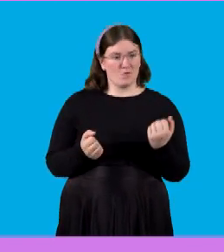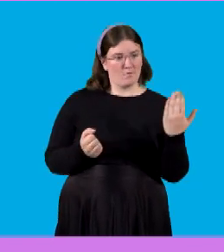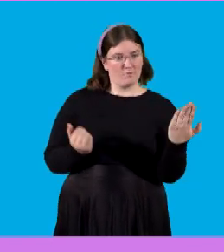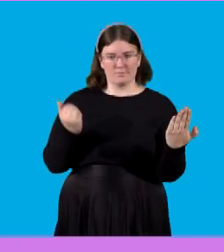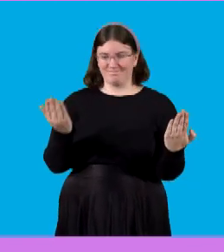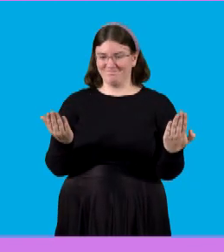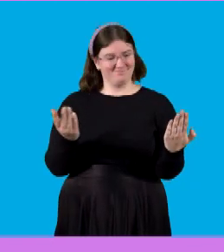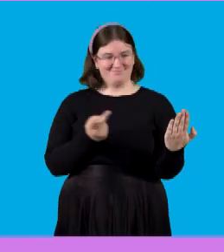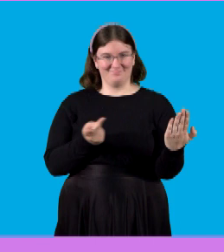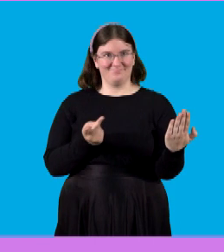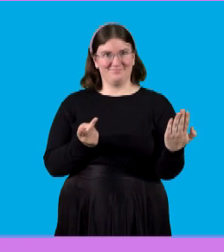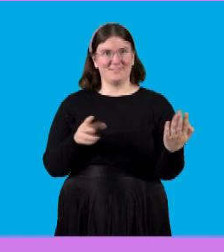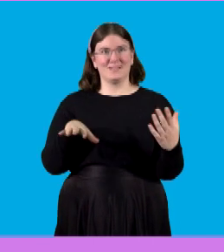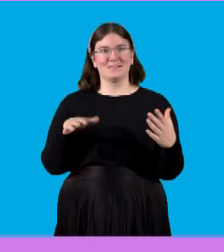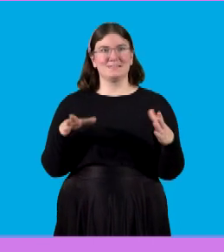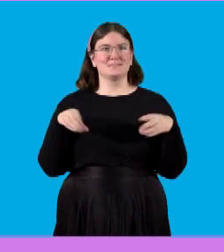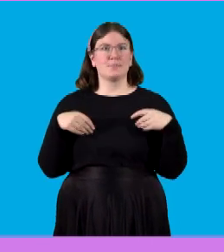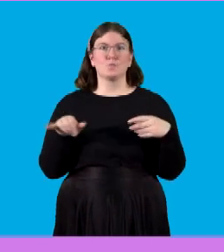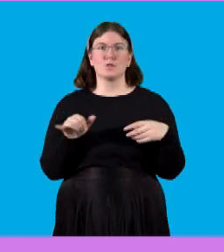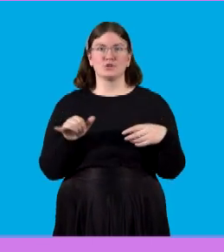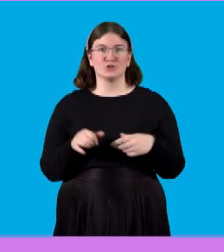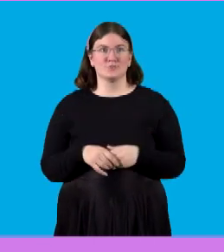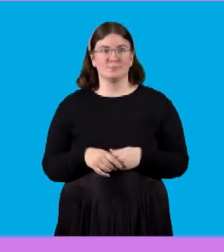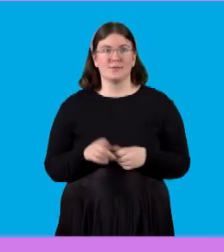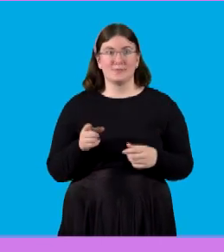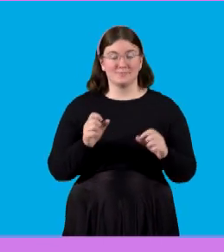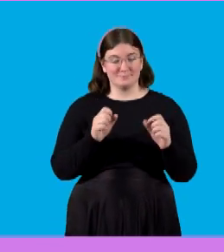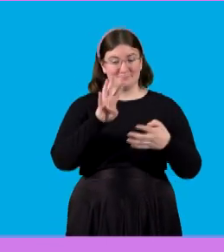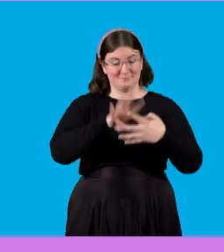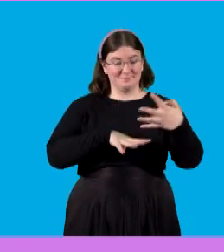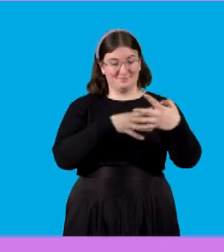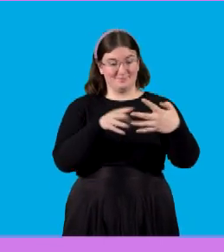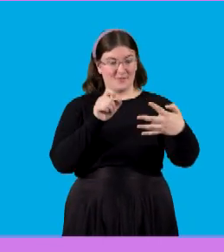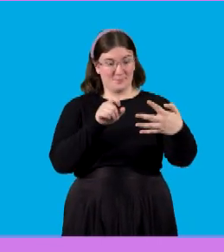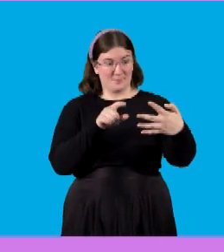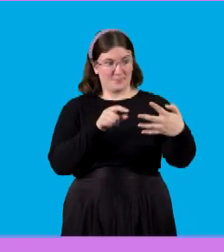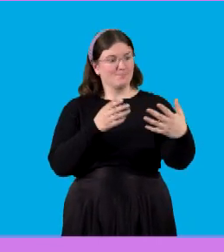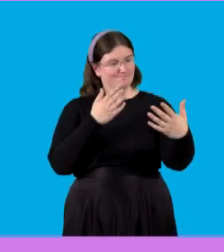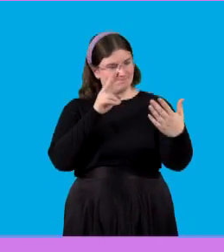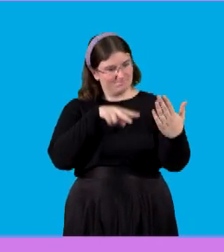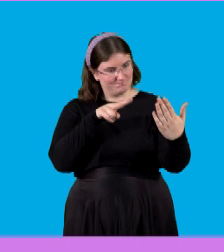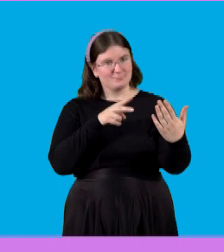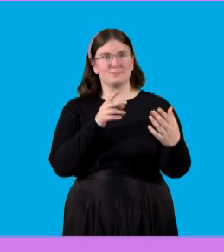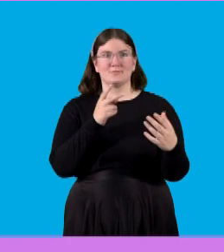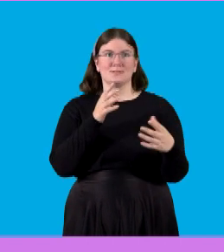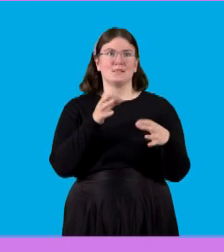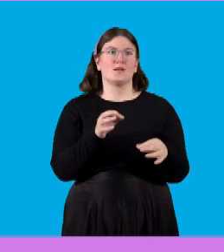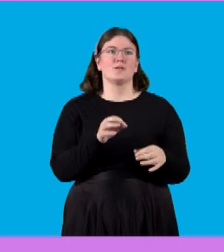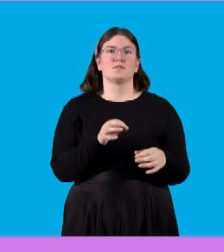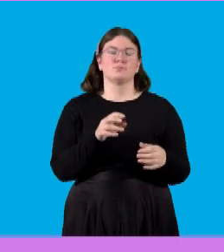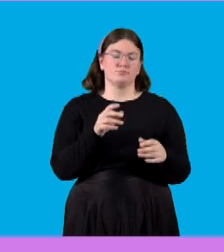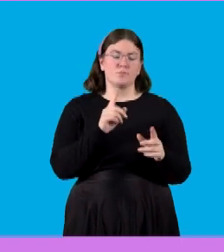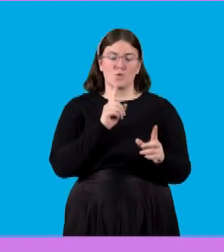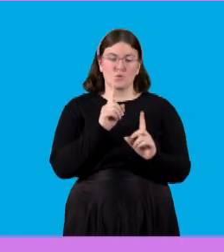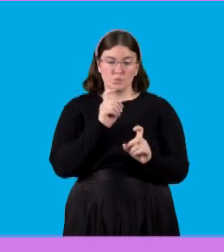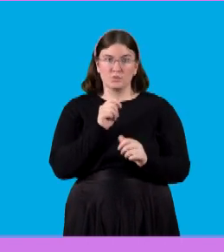follow. So here we have the table, right? There's your au pair salary in 2 countries. Remember, that's the 2 offers that we are